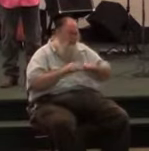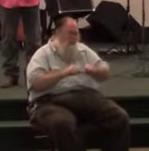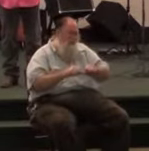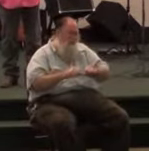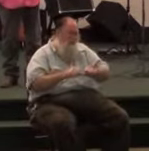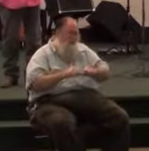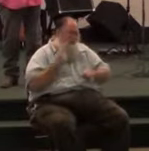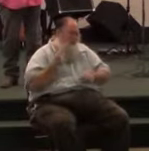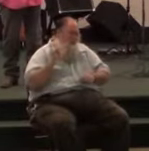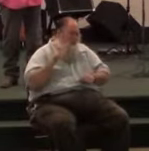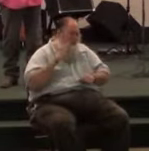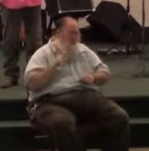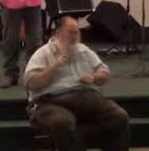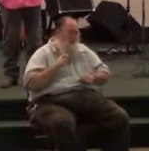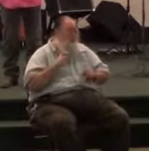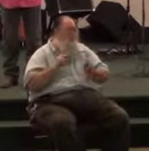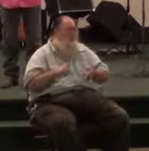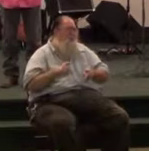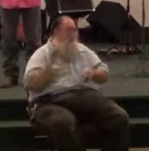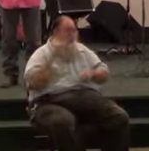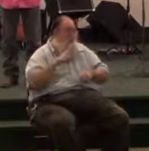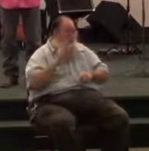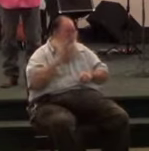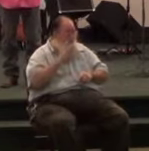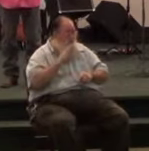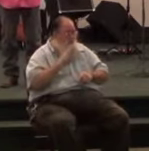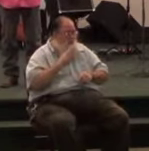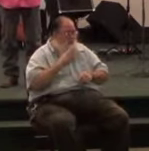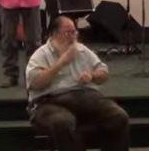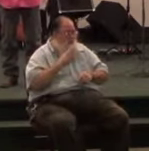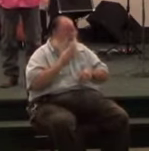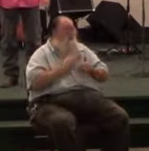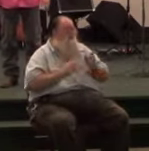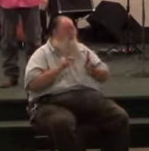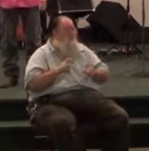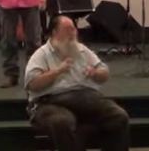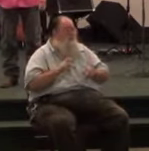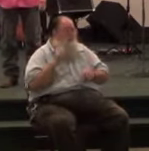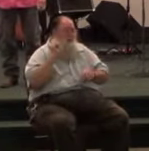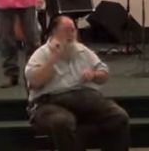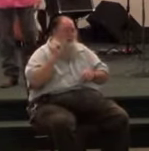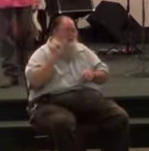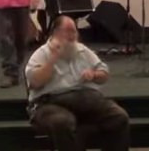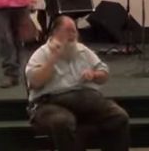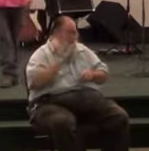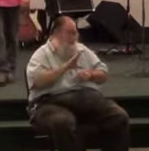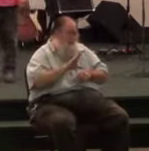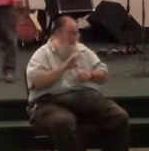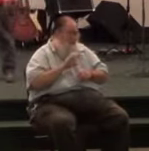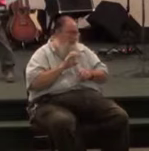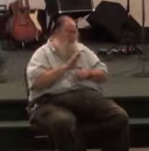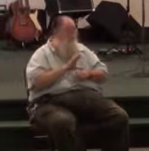need to be someone sent to preach, someone sent to be a servant for Jesus.